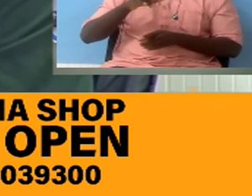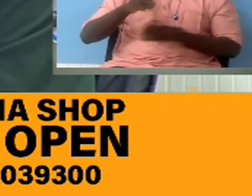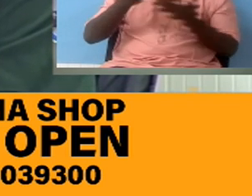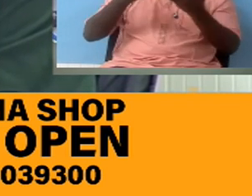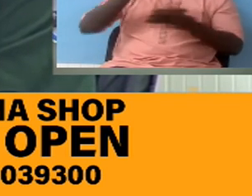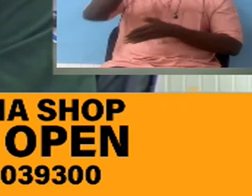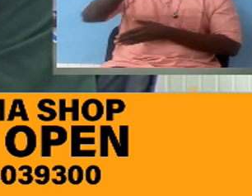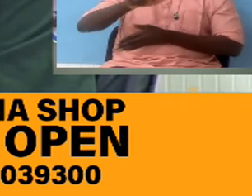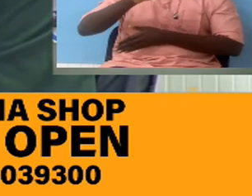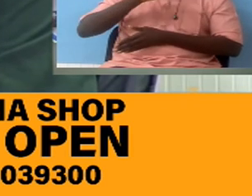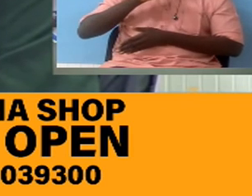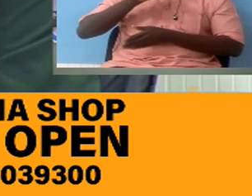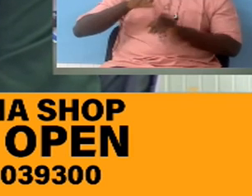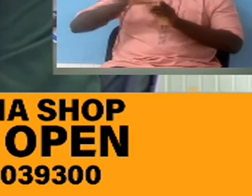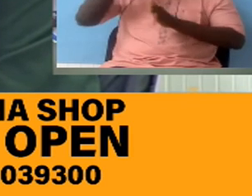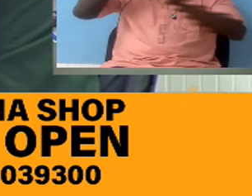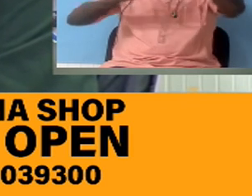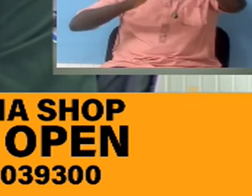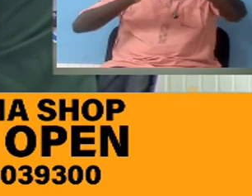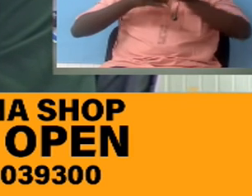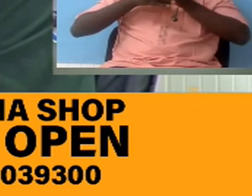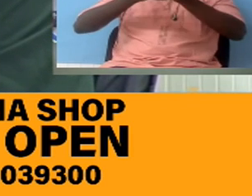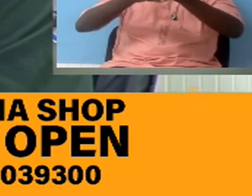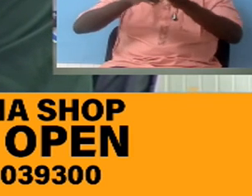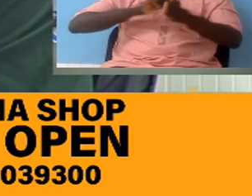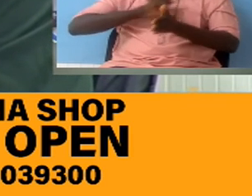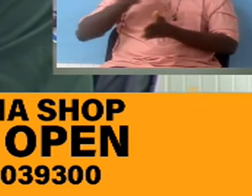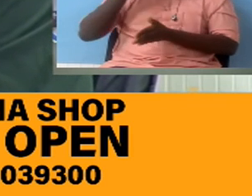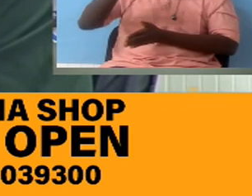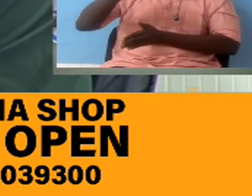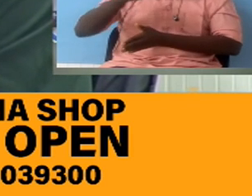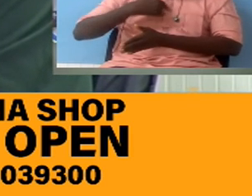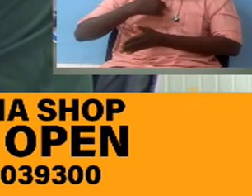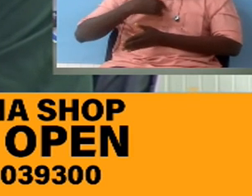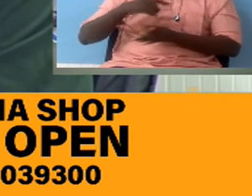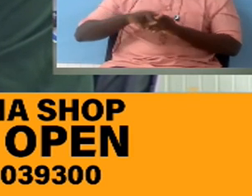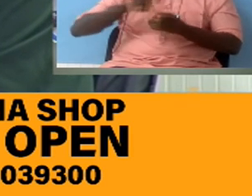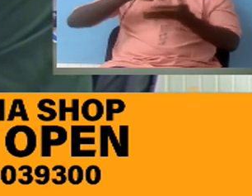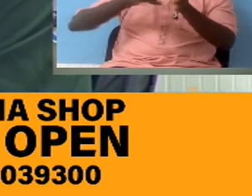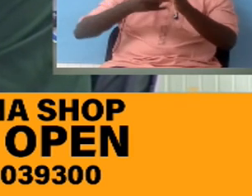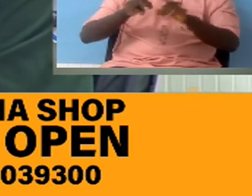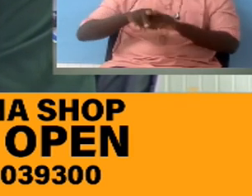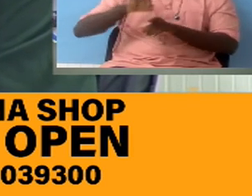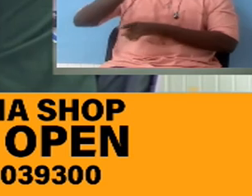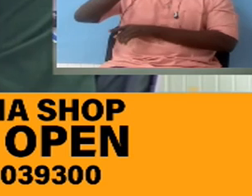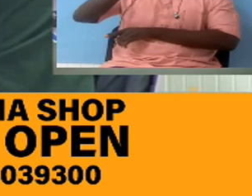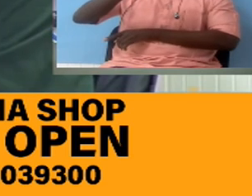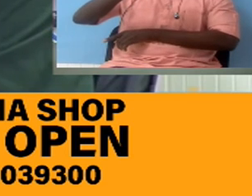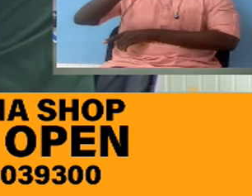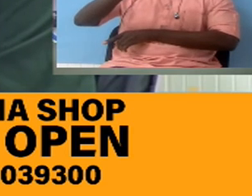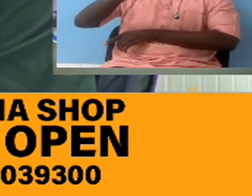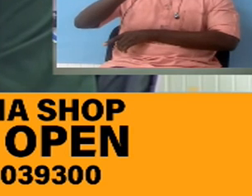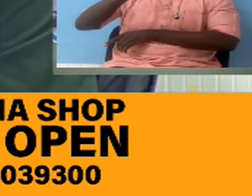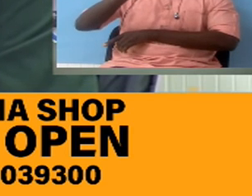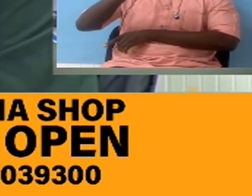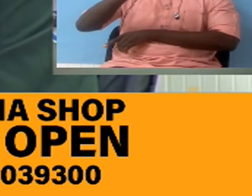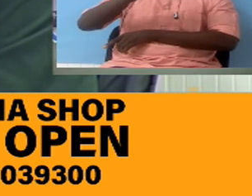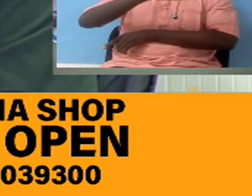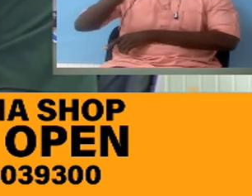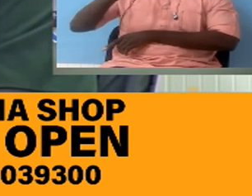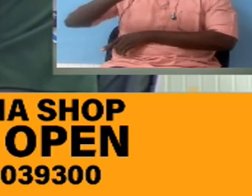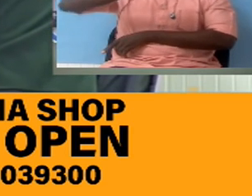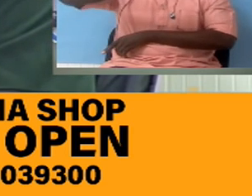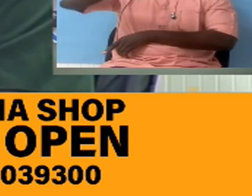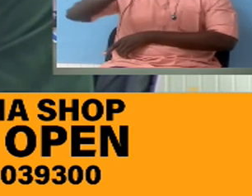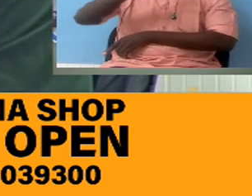called me. Ki nga xamne mo jité won soldat yi dal di ma o. That is Colonel Babacar Diatta. Koku moy won Colonel Babacar